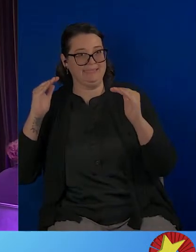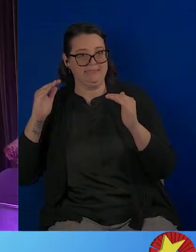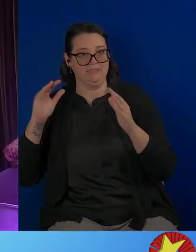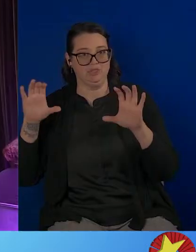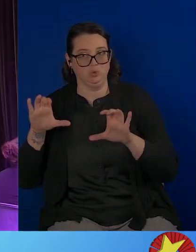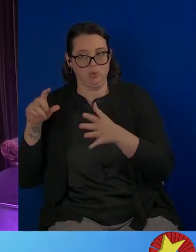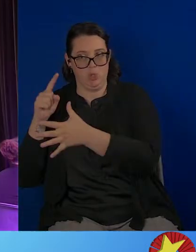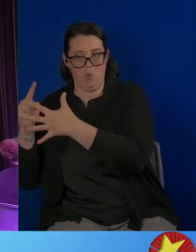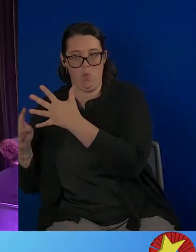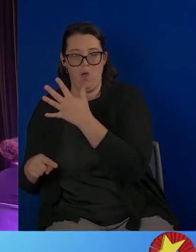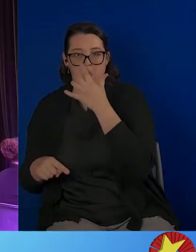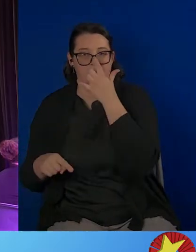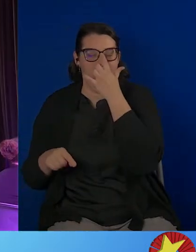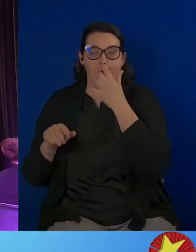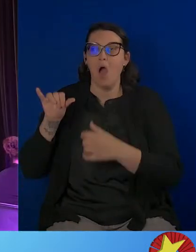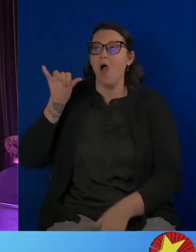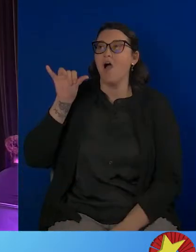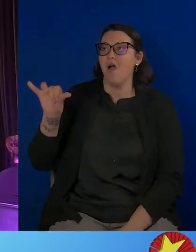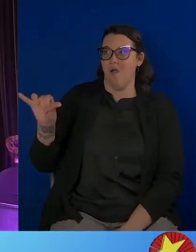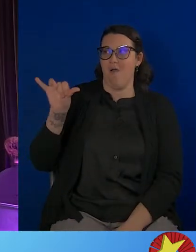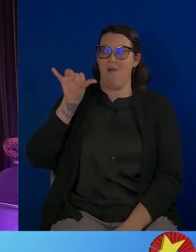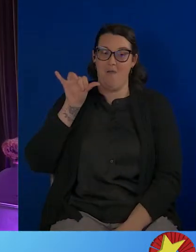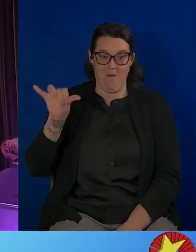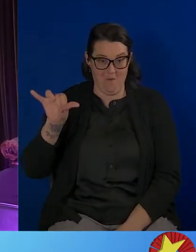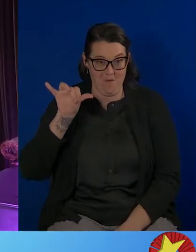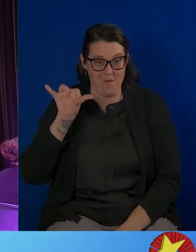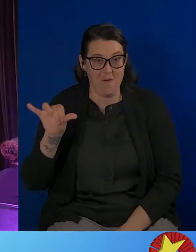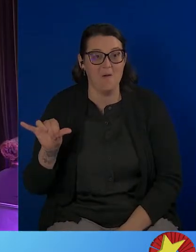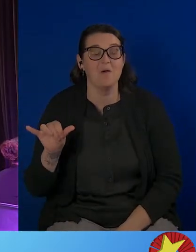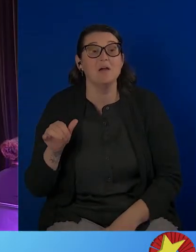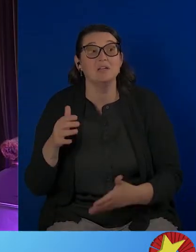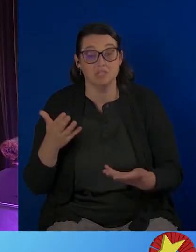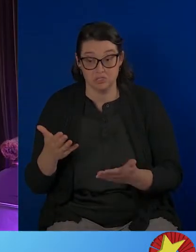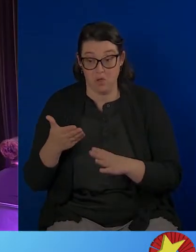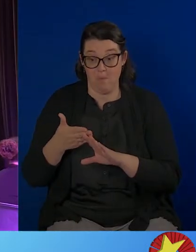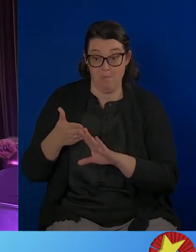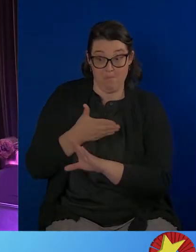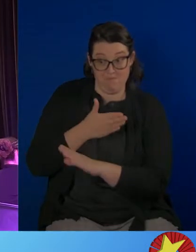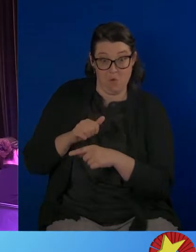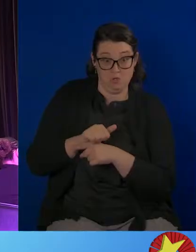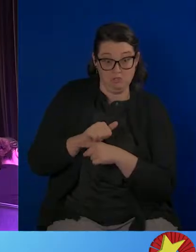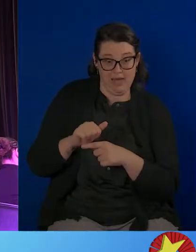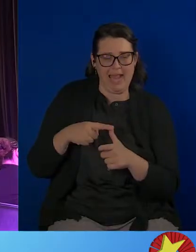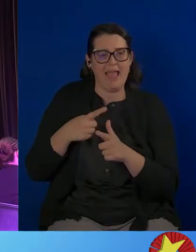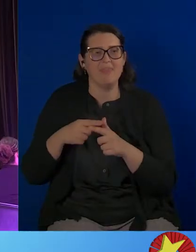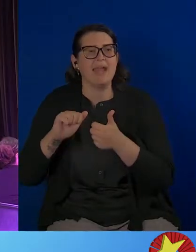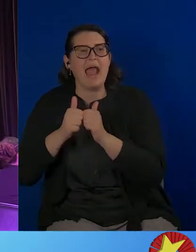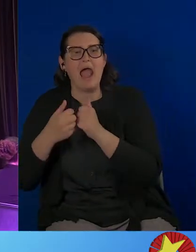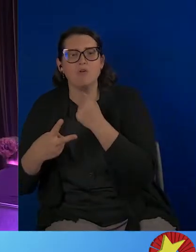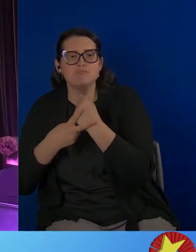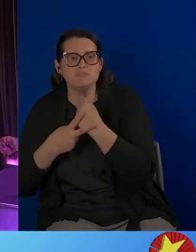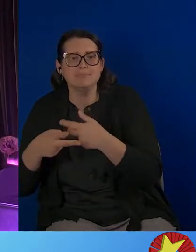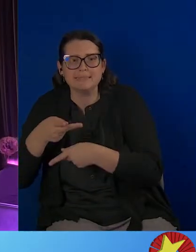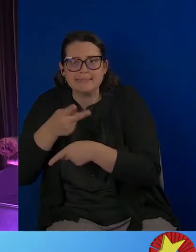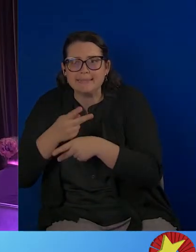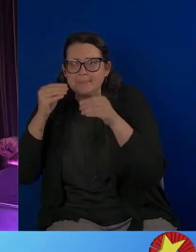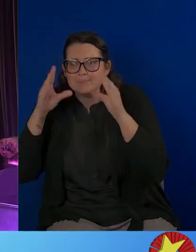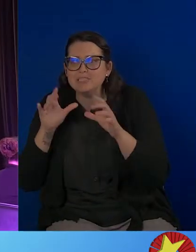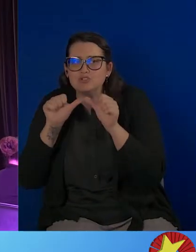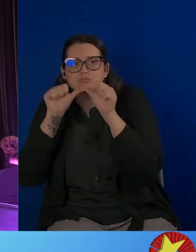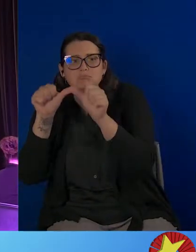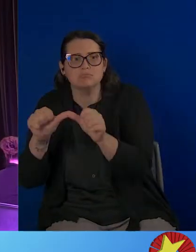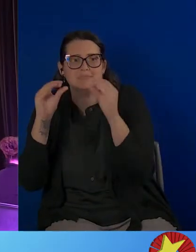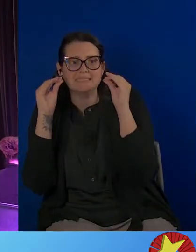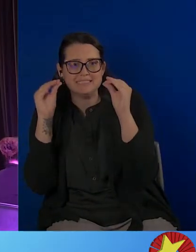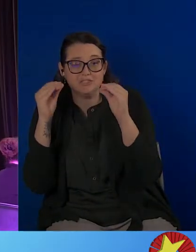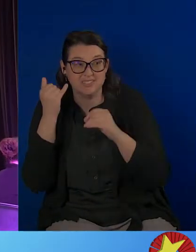answers, it put me into a different mode in addition to pre-service training, but how do we keep teachers in the field? If you have a caseload that